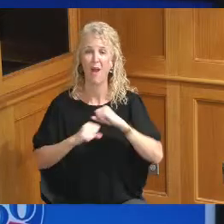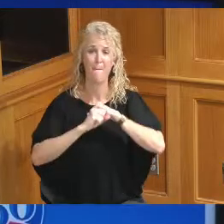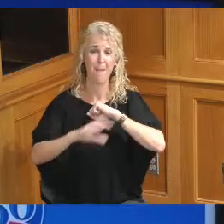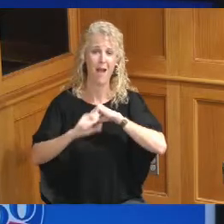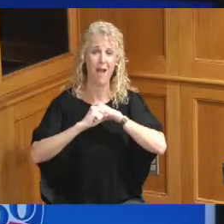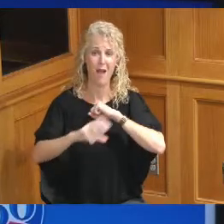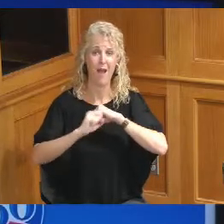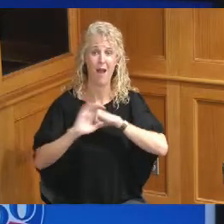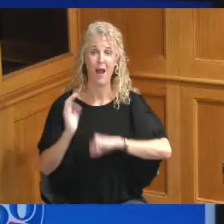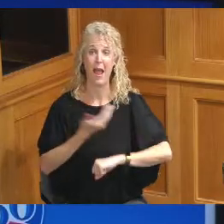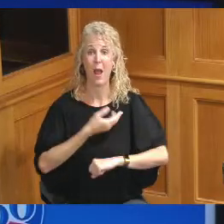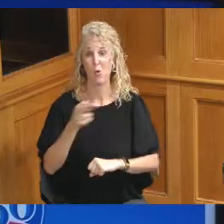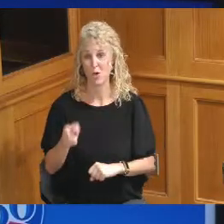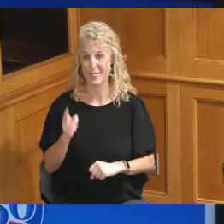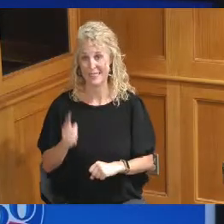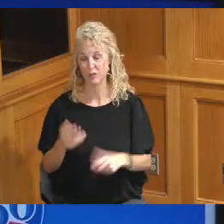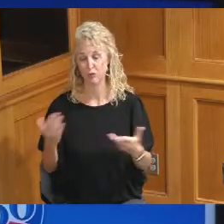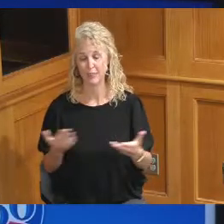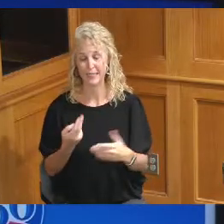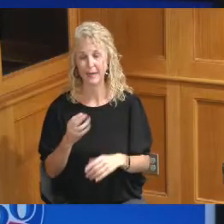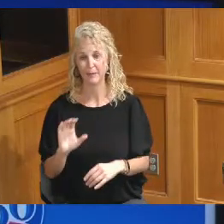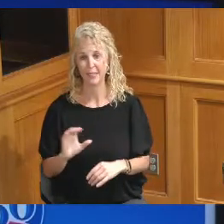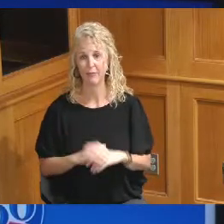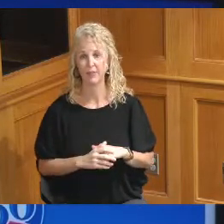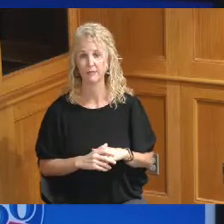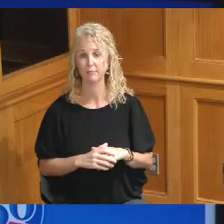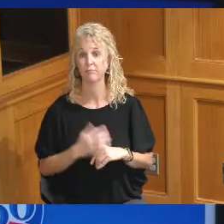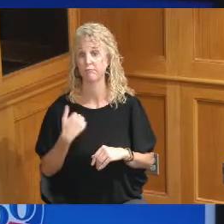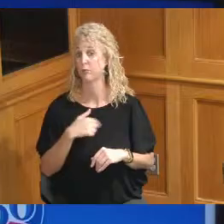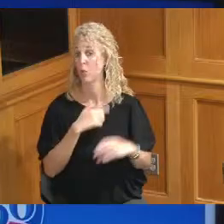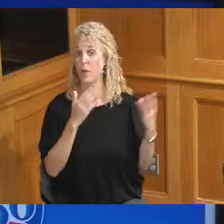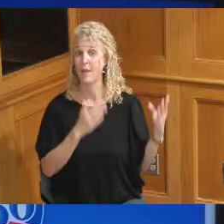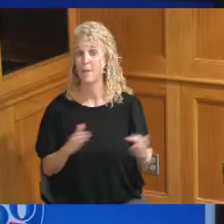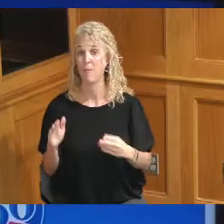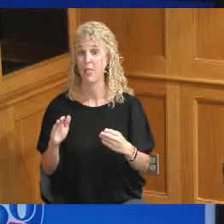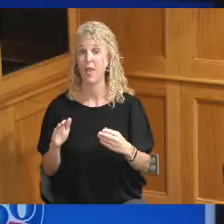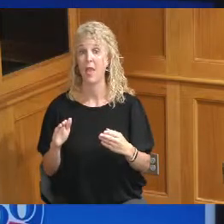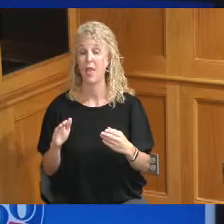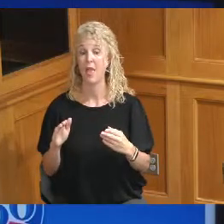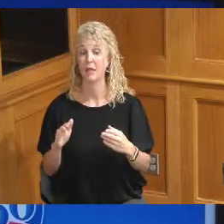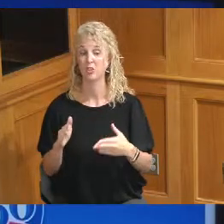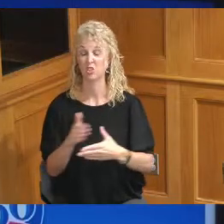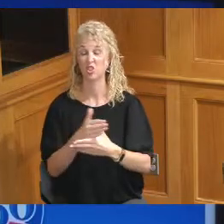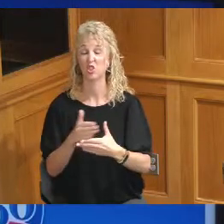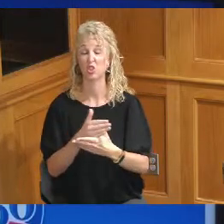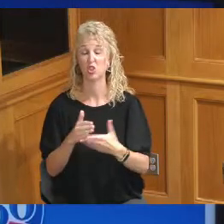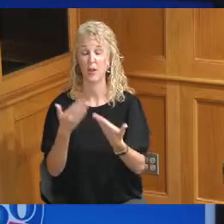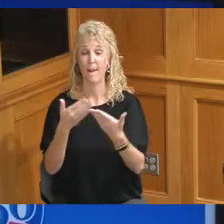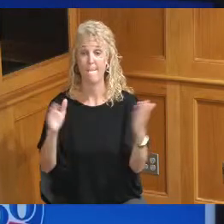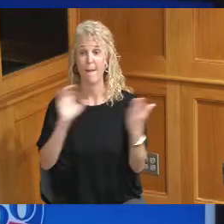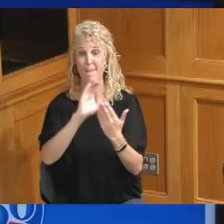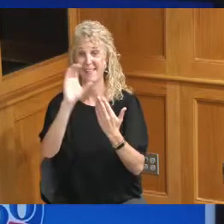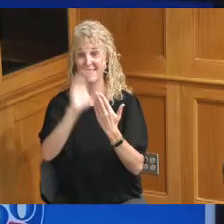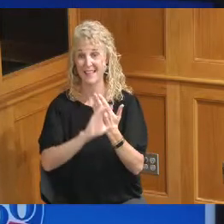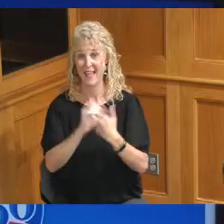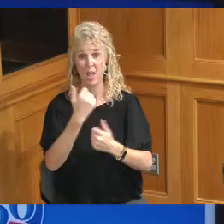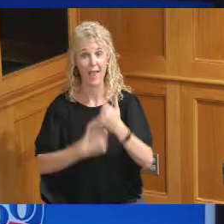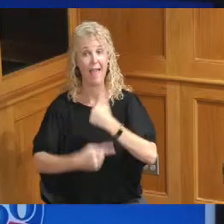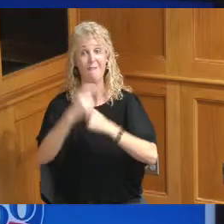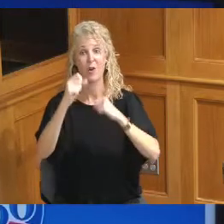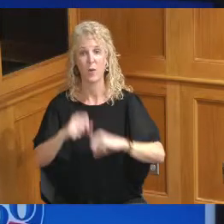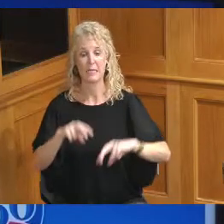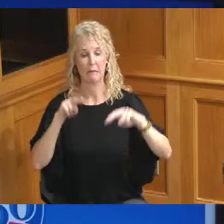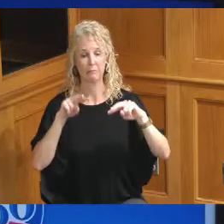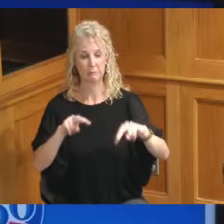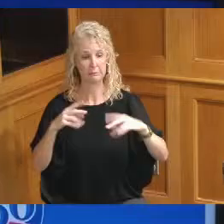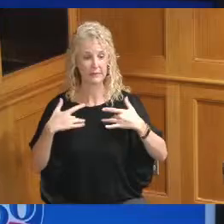history of what we have in Hamilton County. We plan to have a public calendar that will be listed on the Hamilton County website, so all members of our community will